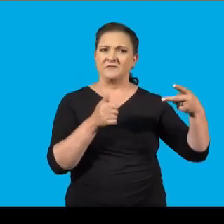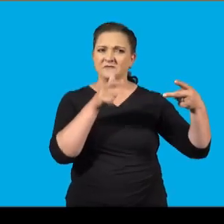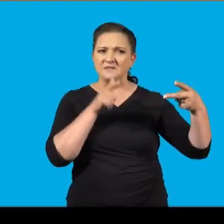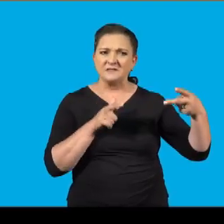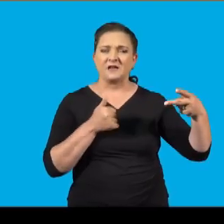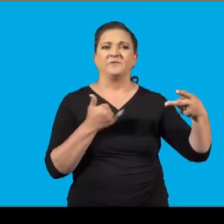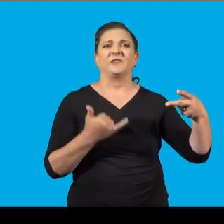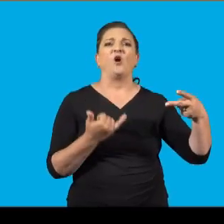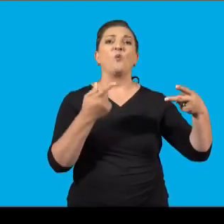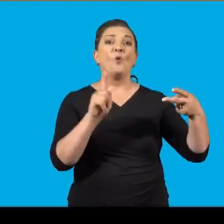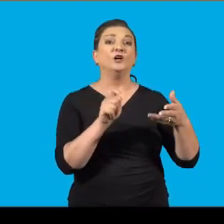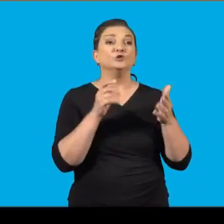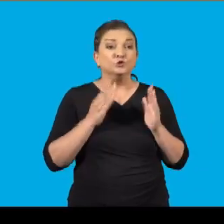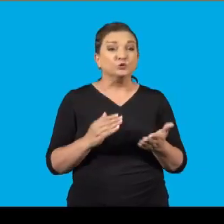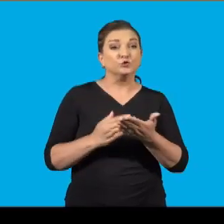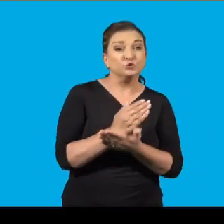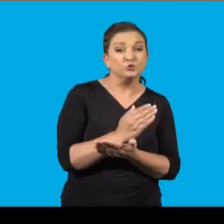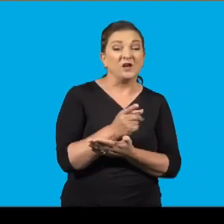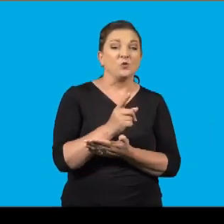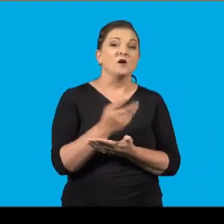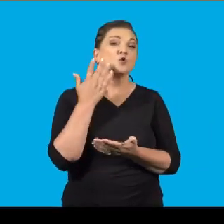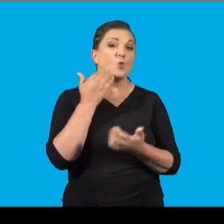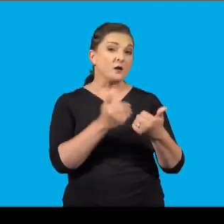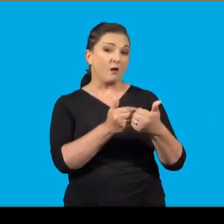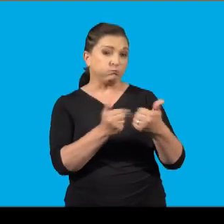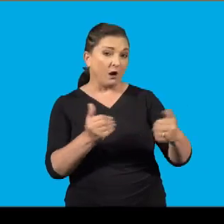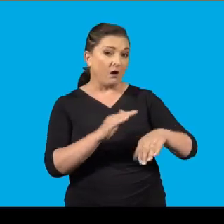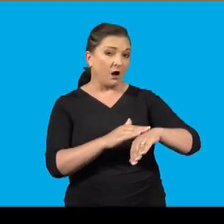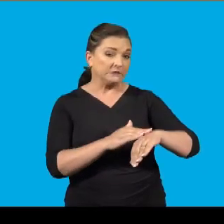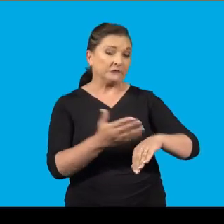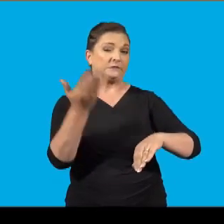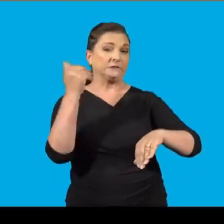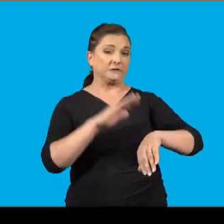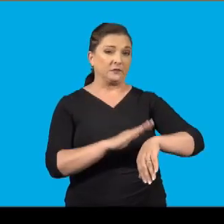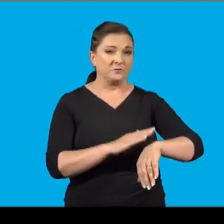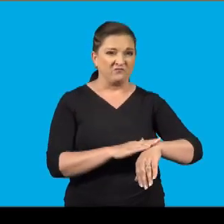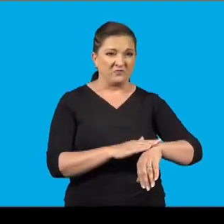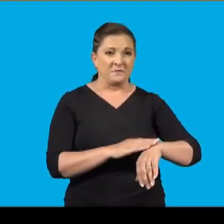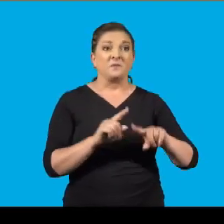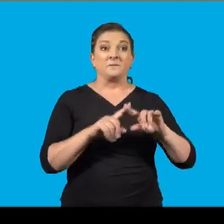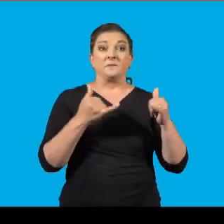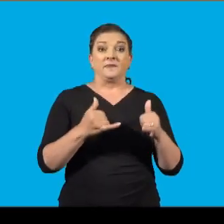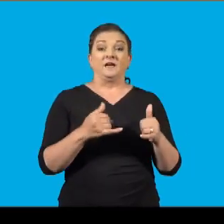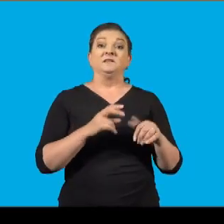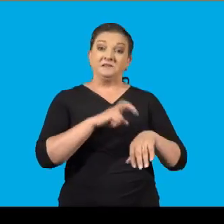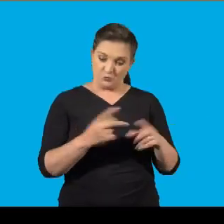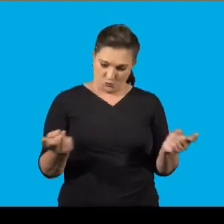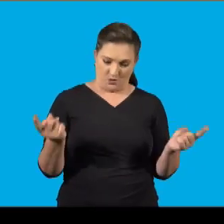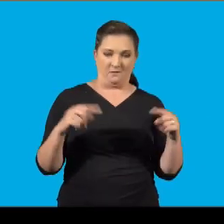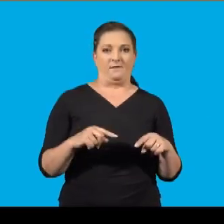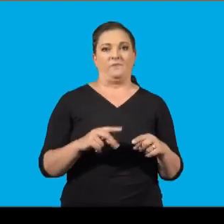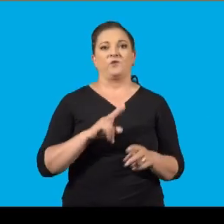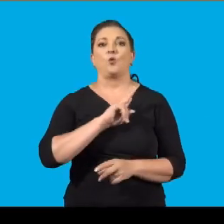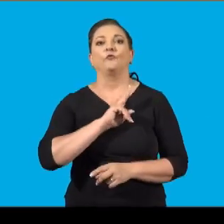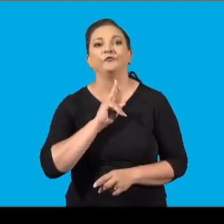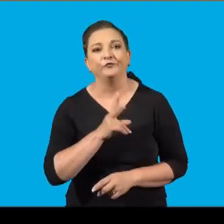very important, of human rights atrocities committed during the apartheid regime, to produce an opportunity for victims to